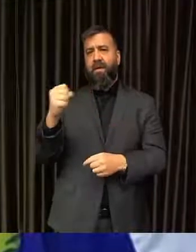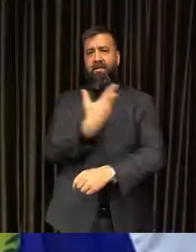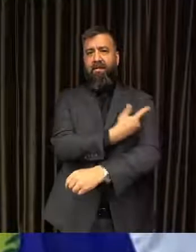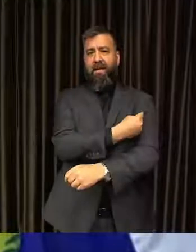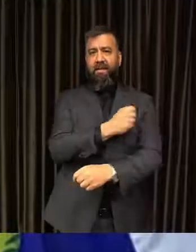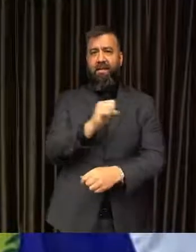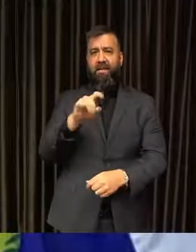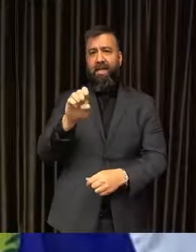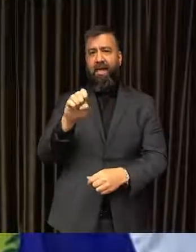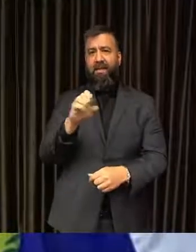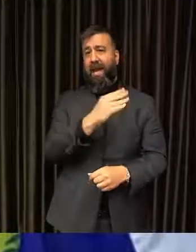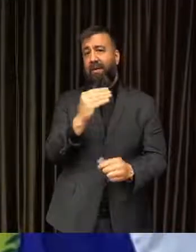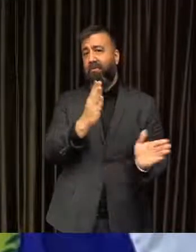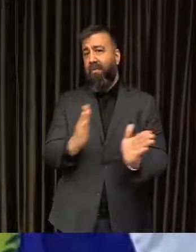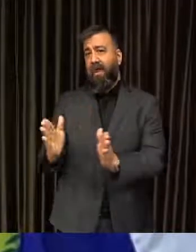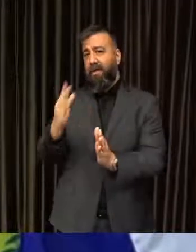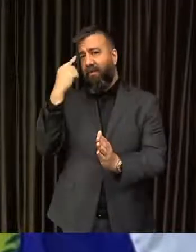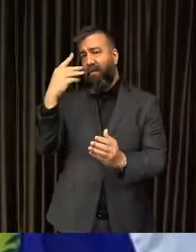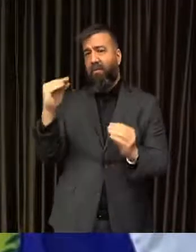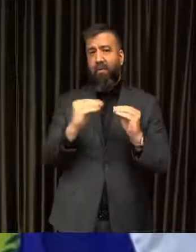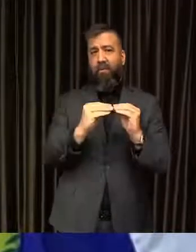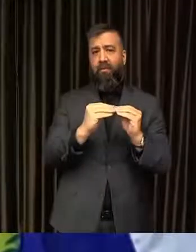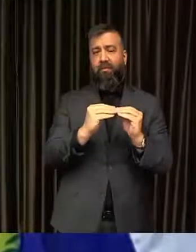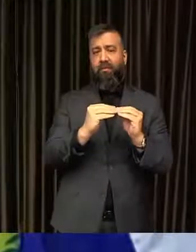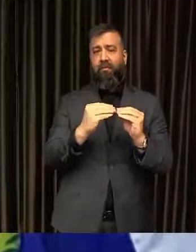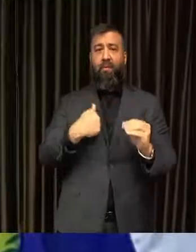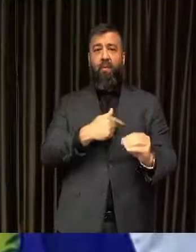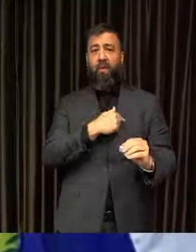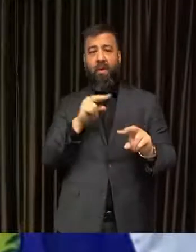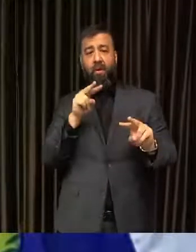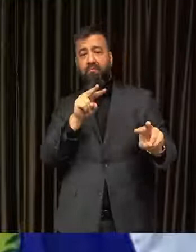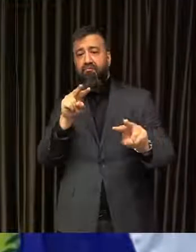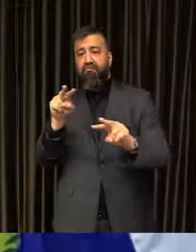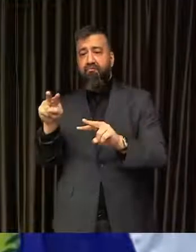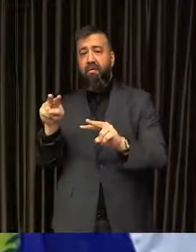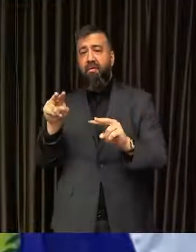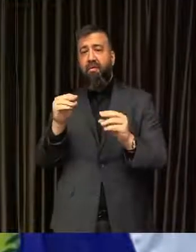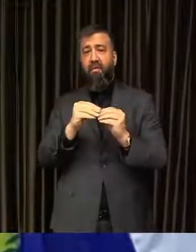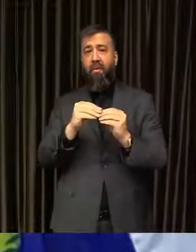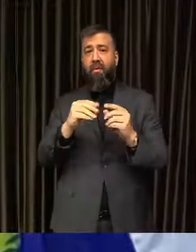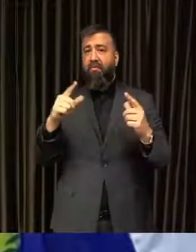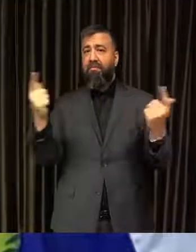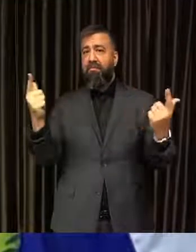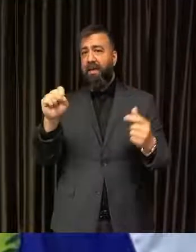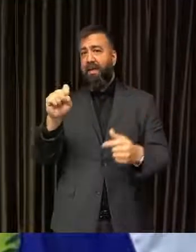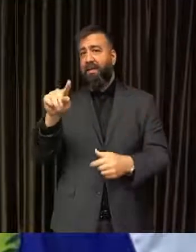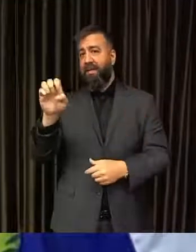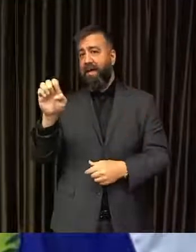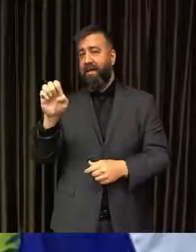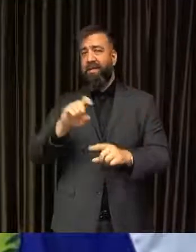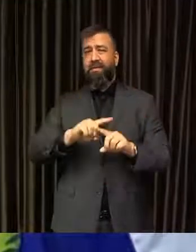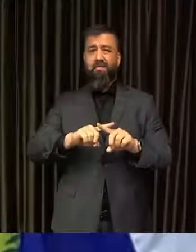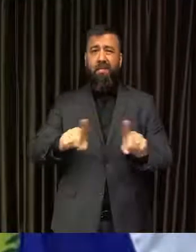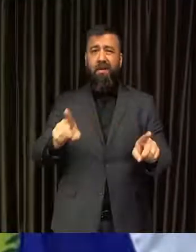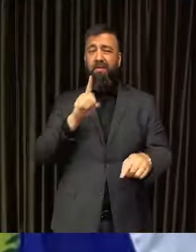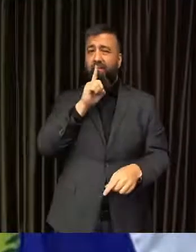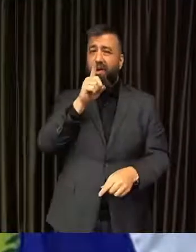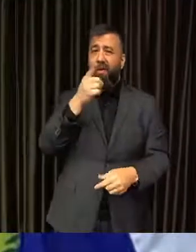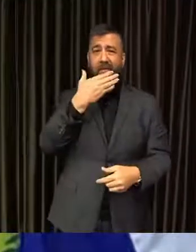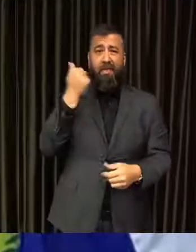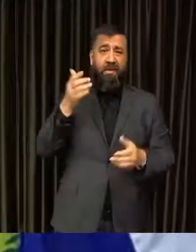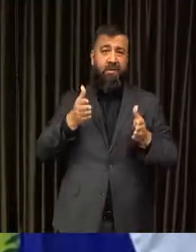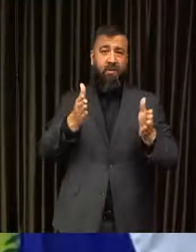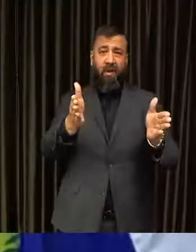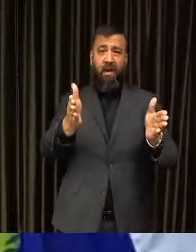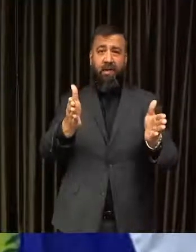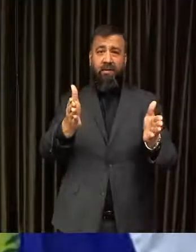more. We certainly are looking at more mass vaccination sites, but really the best way to